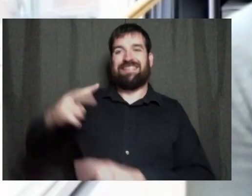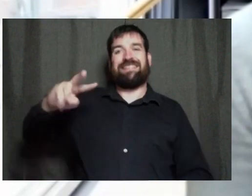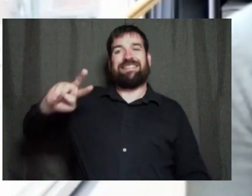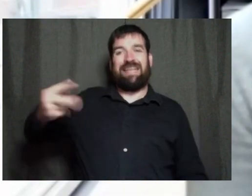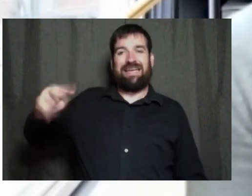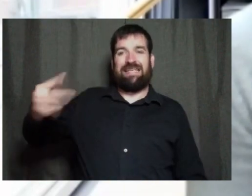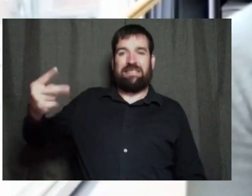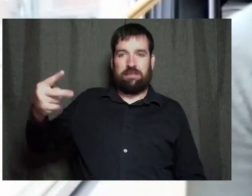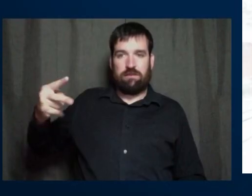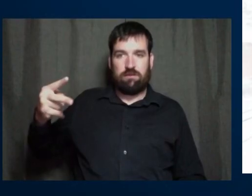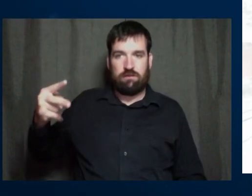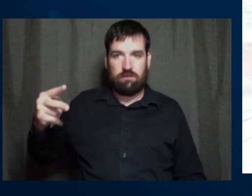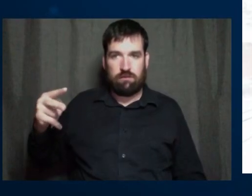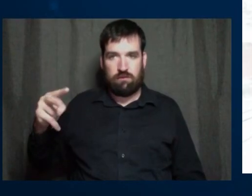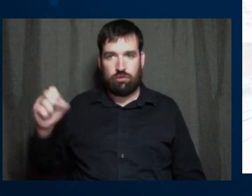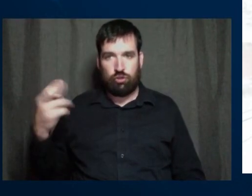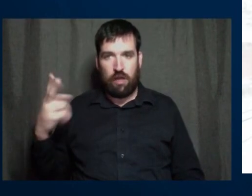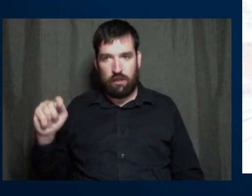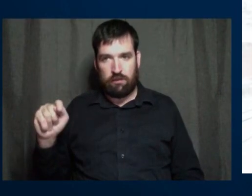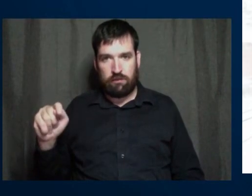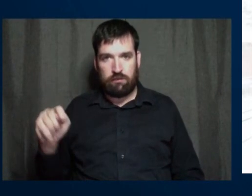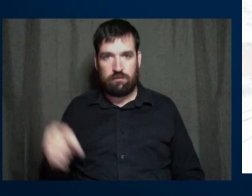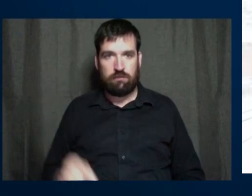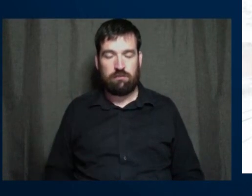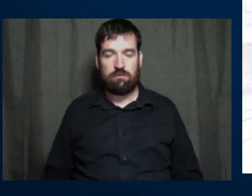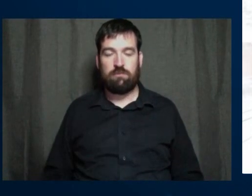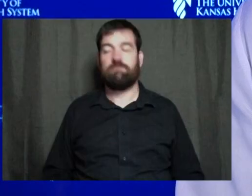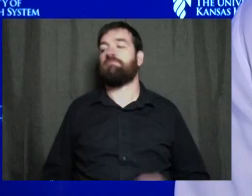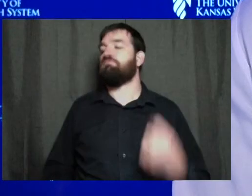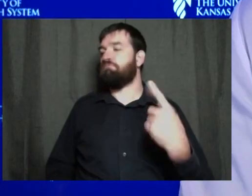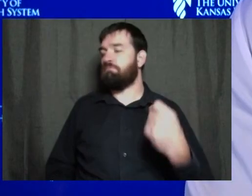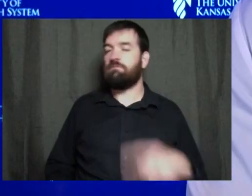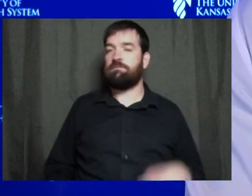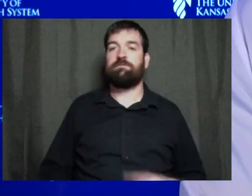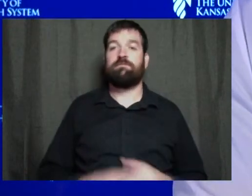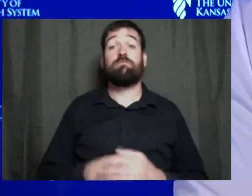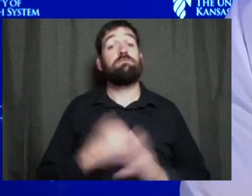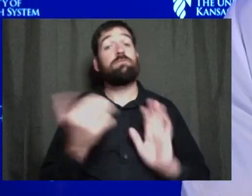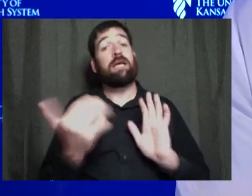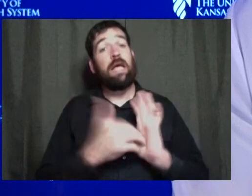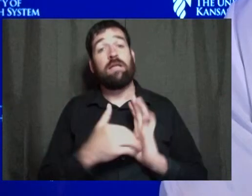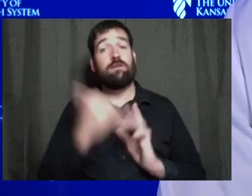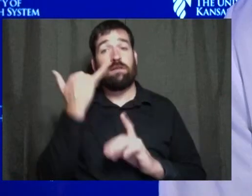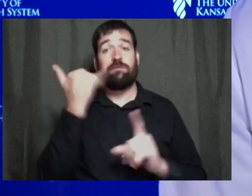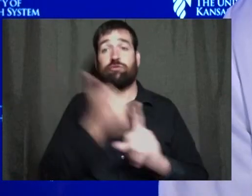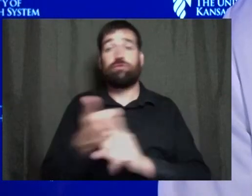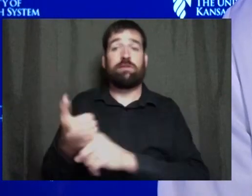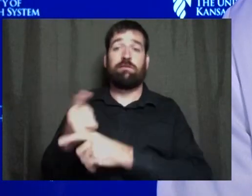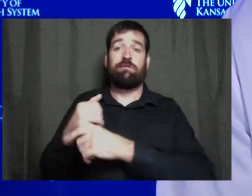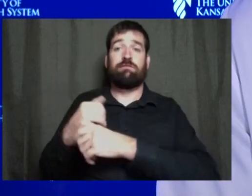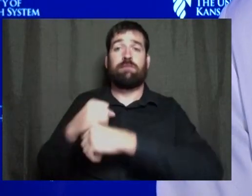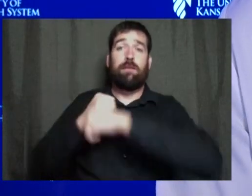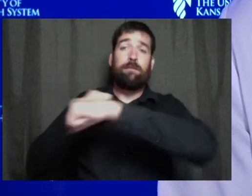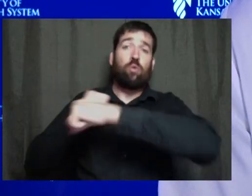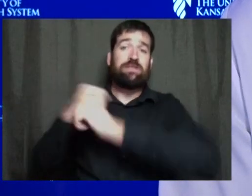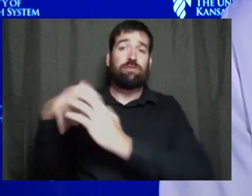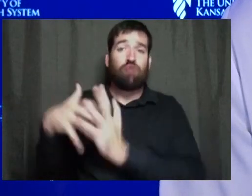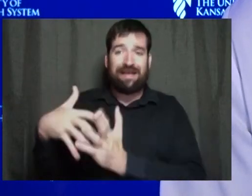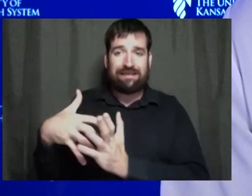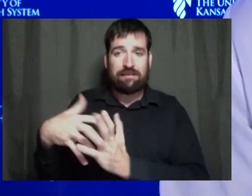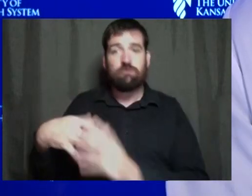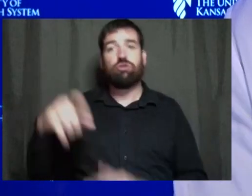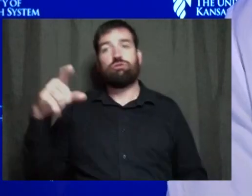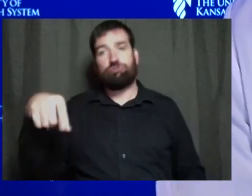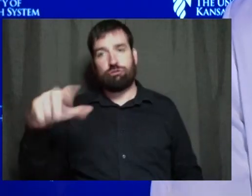2-part series. Yeah. Gotcha. Yeah, again, if you're immune suppressed, you should get those 3 doses of